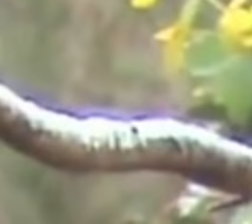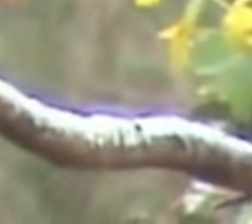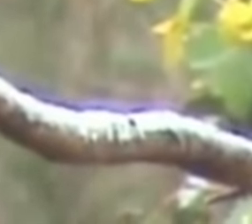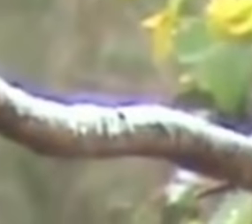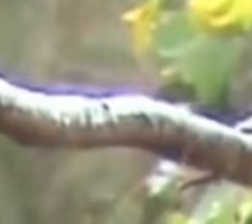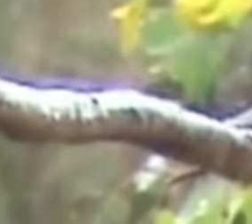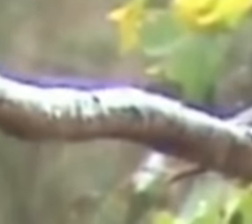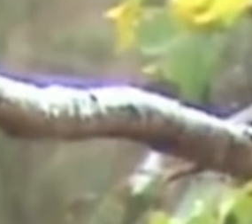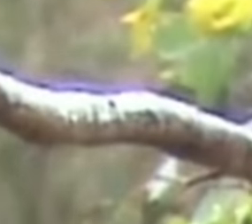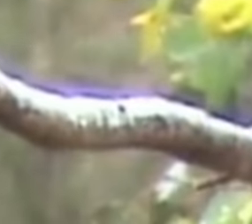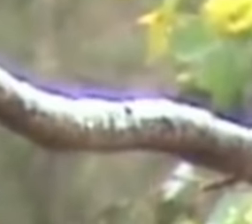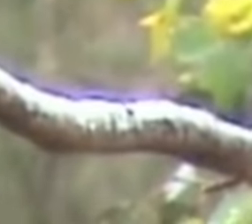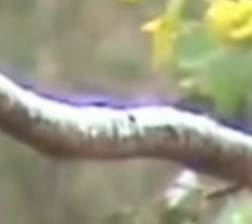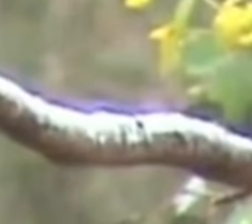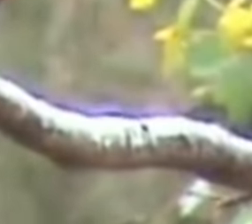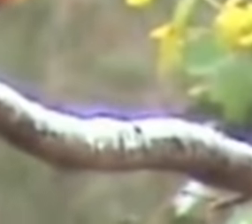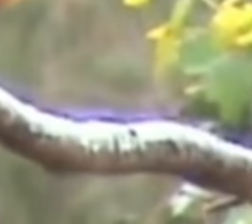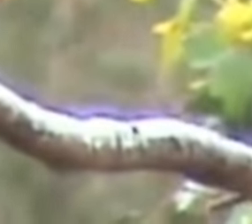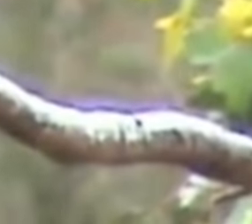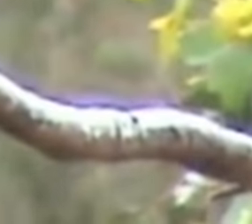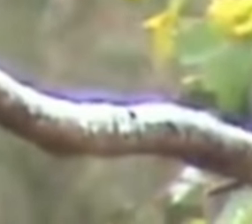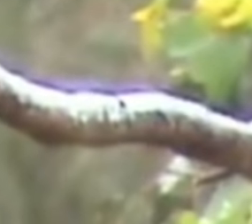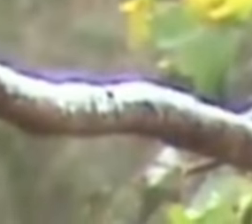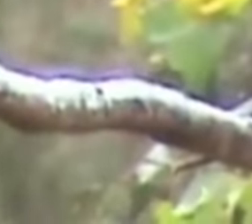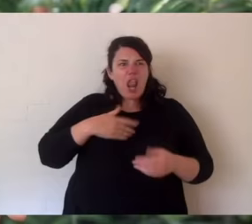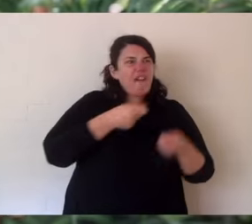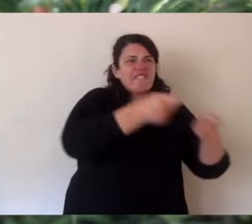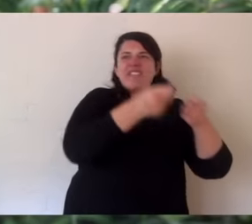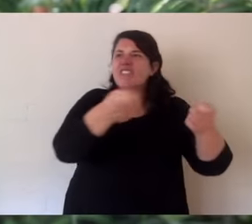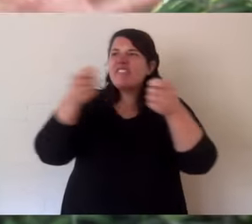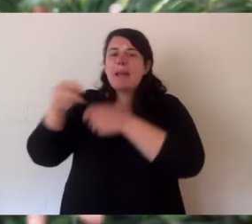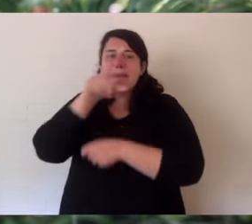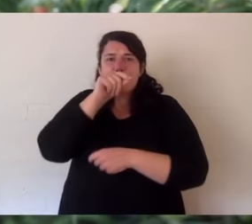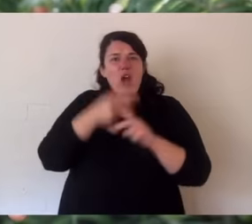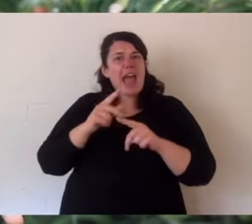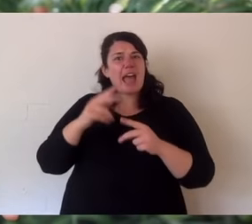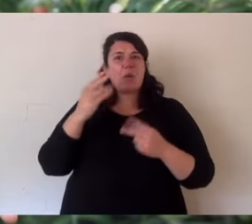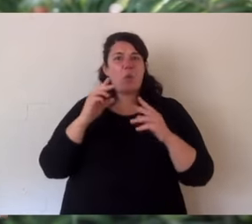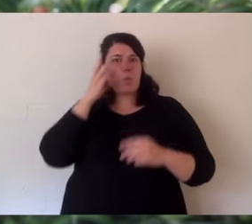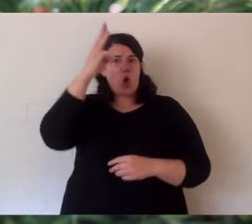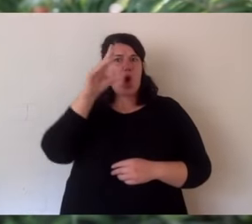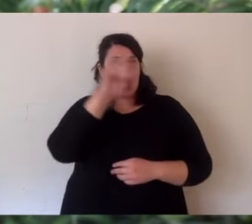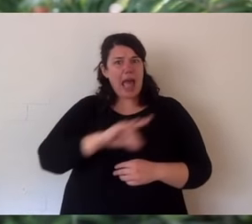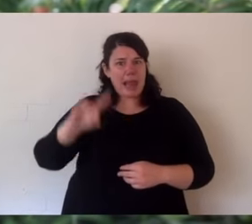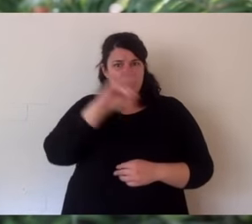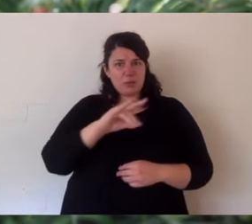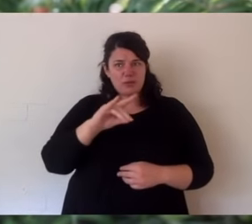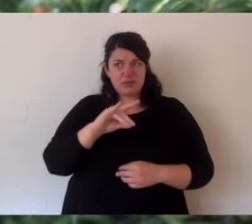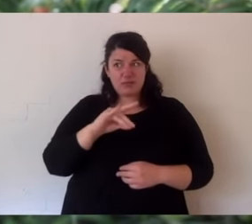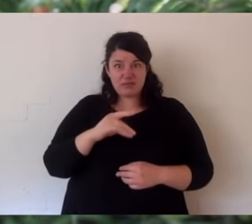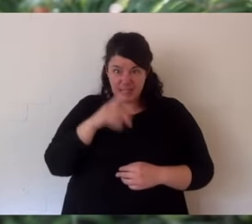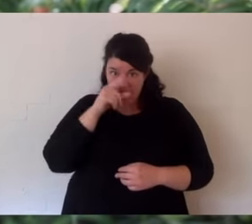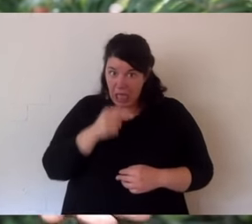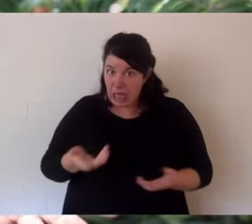that nectar and feed the chicks. Lots of people like to feed birds or native wildlife. Now, some people ask,